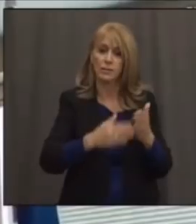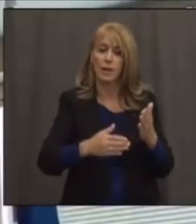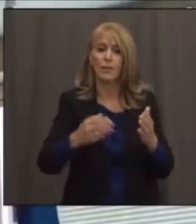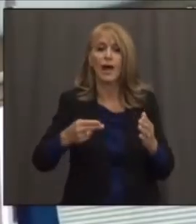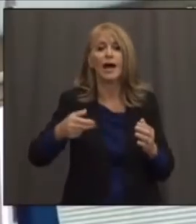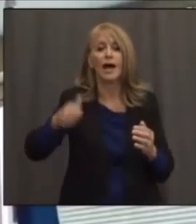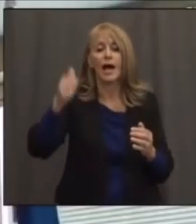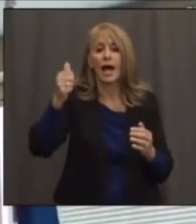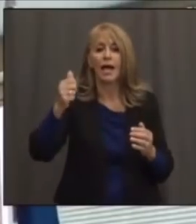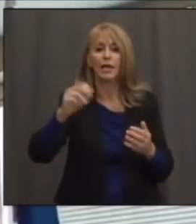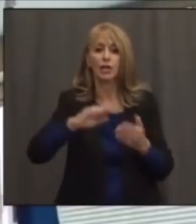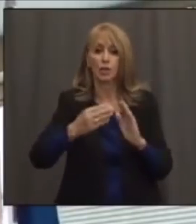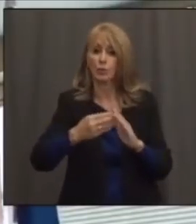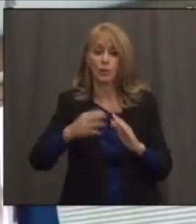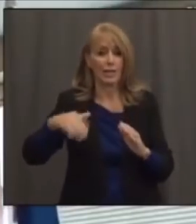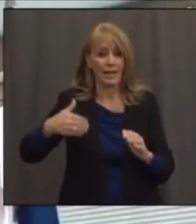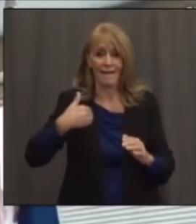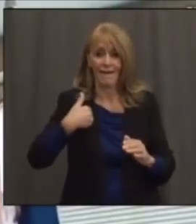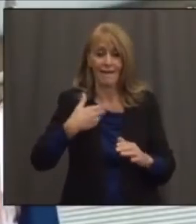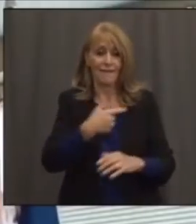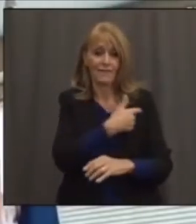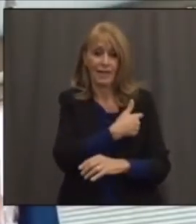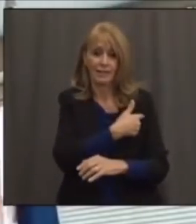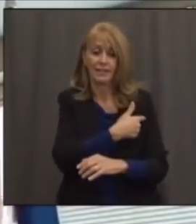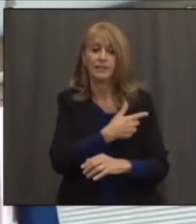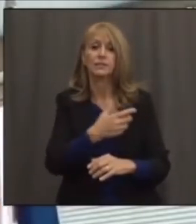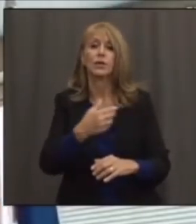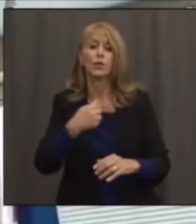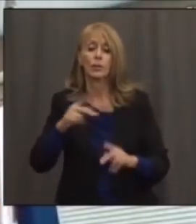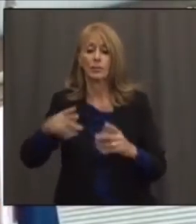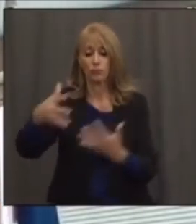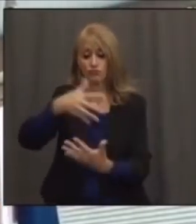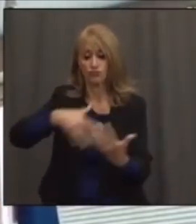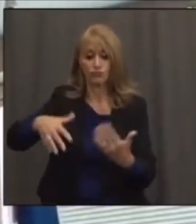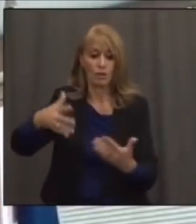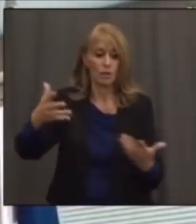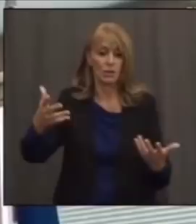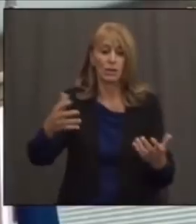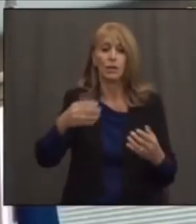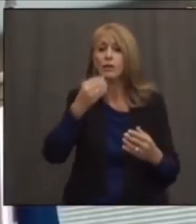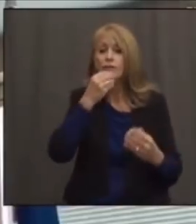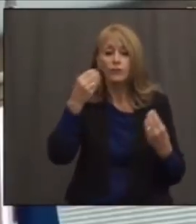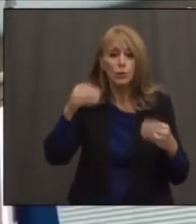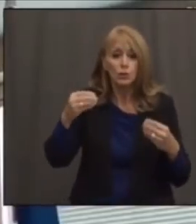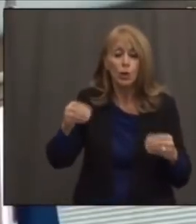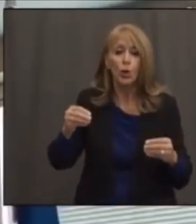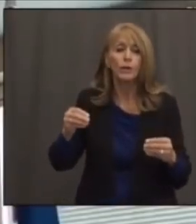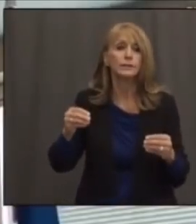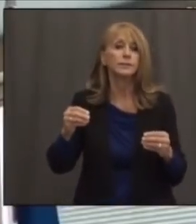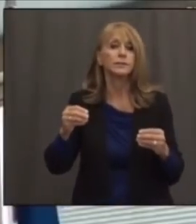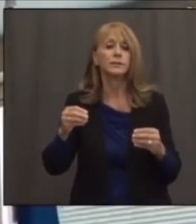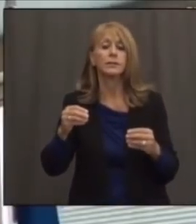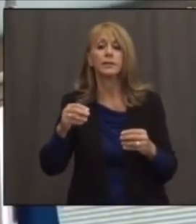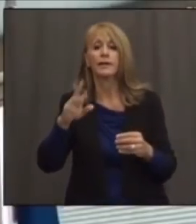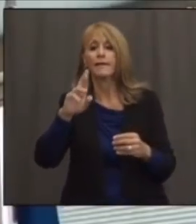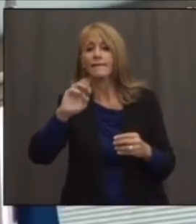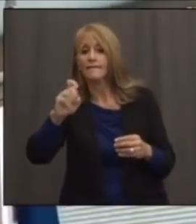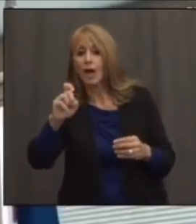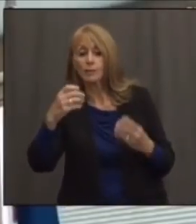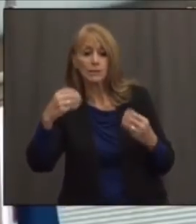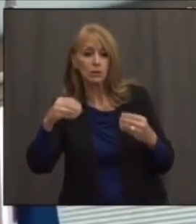communities, having them in high foot traffic areas like grocery stores and pharmacies